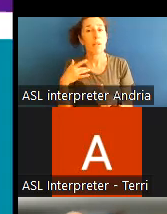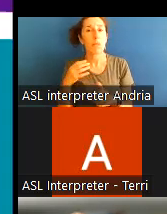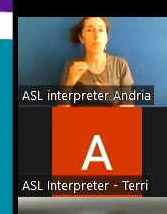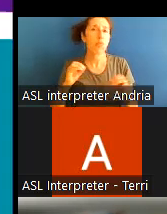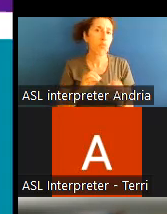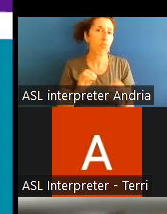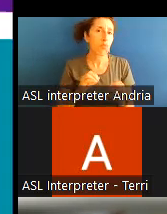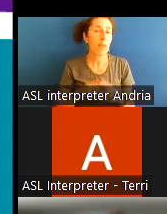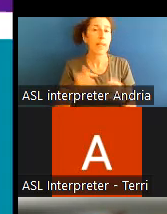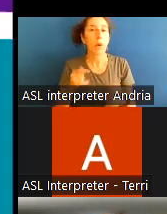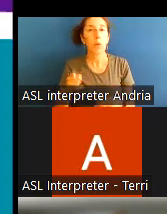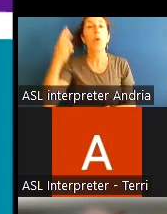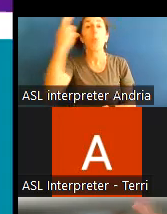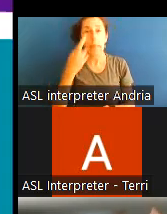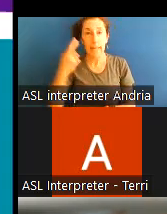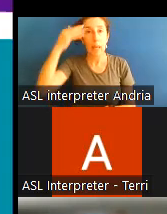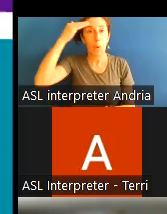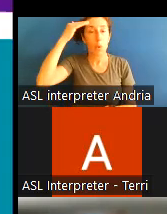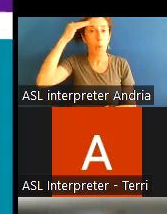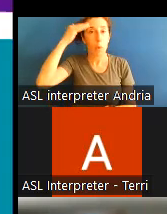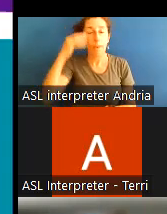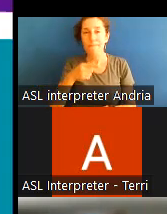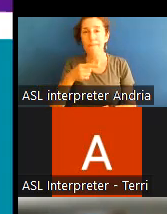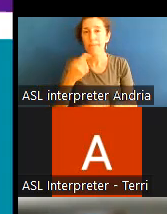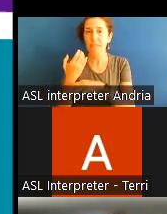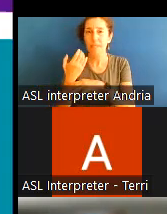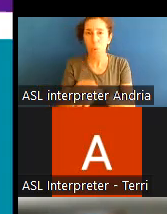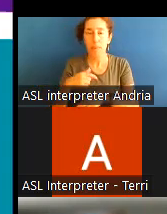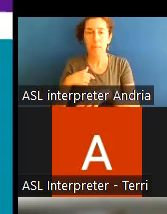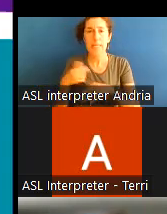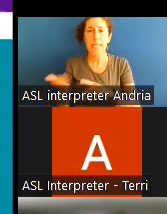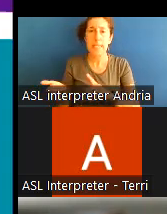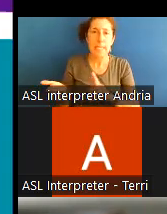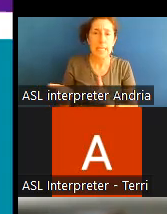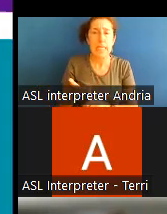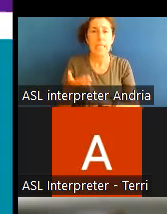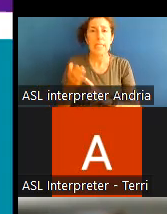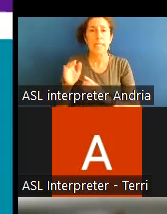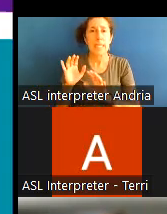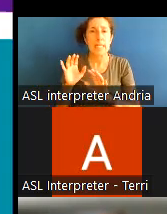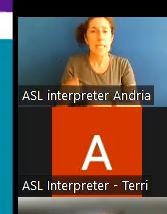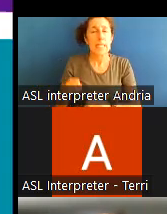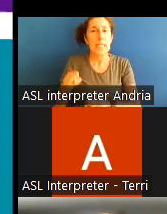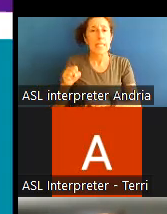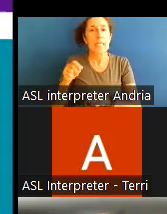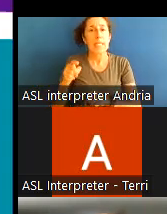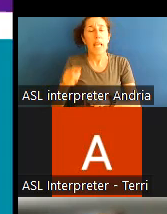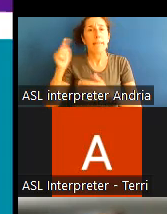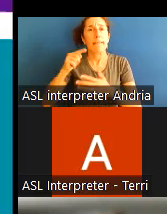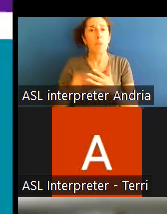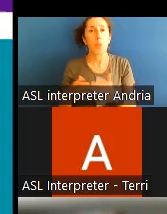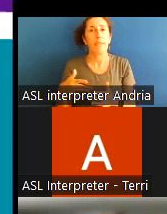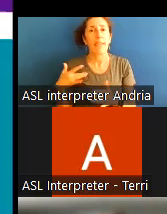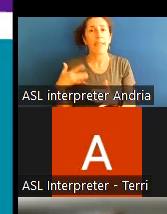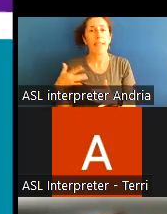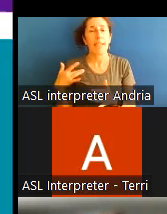know that you really don't want it because of all the other things that are going on. It all gets tied together. And then finally,